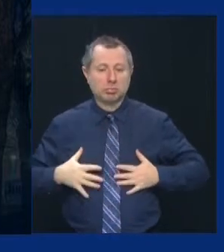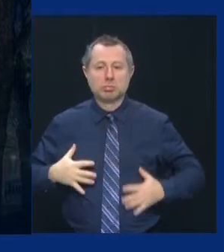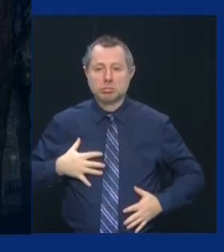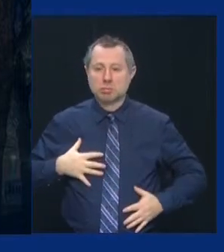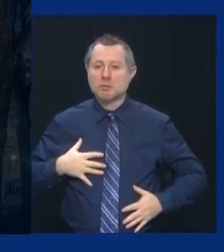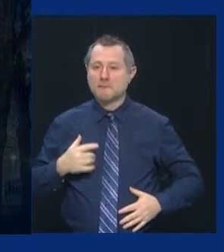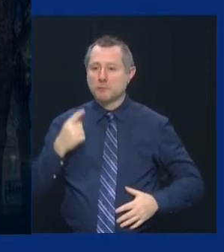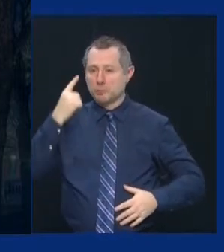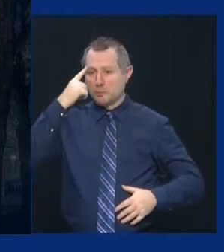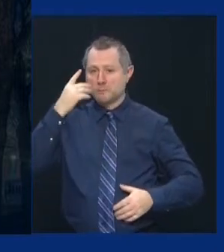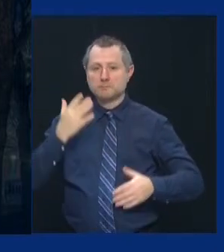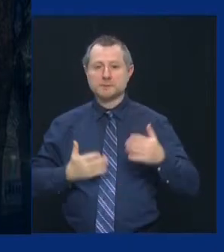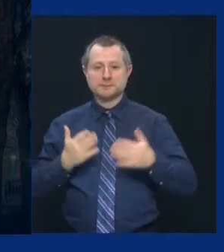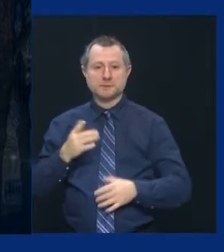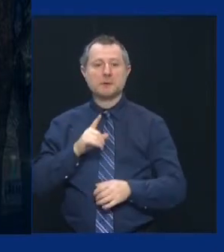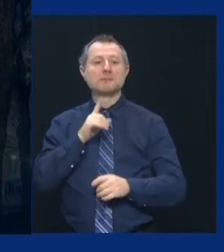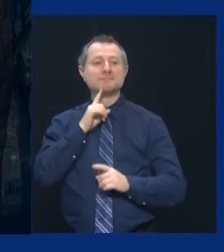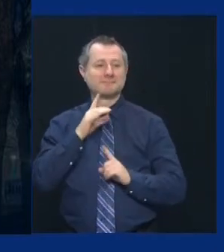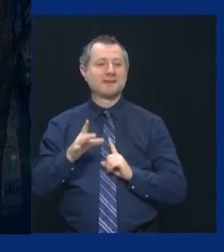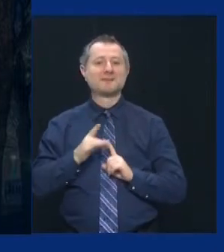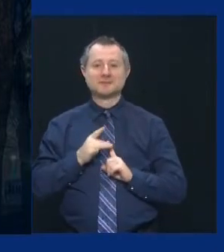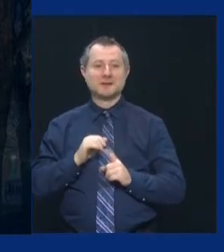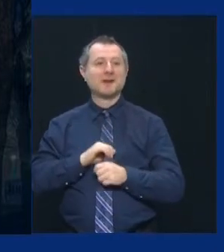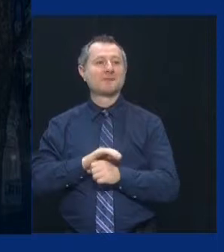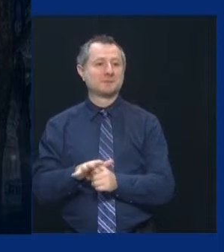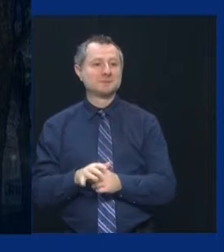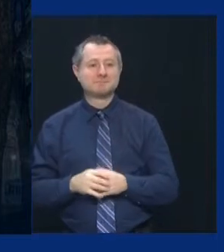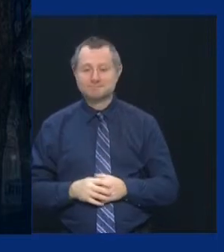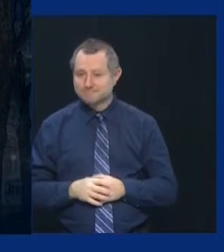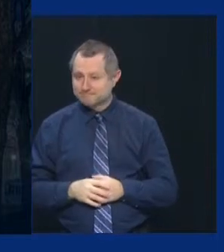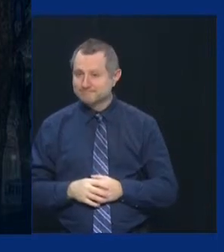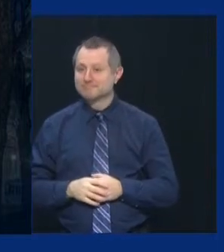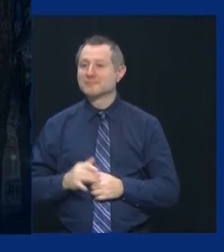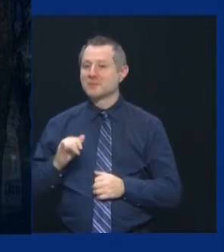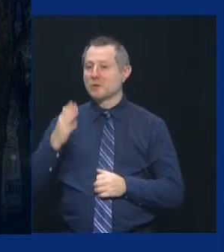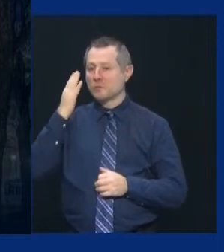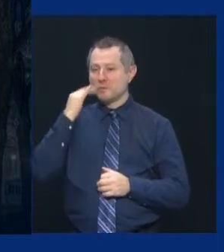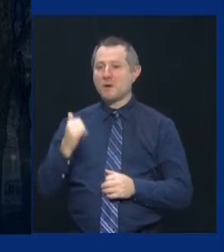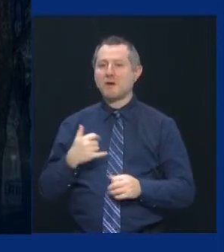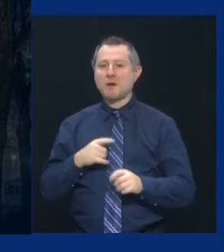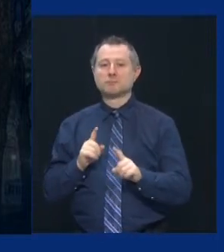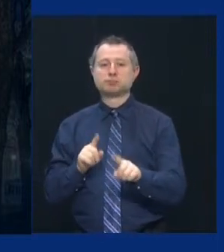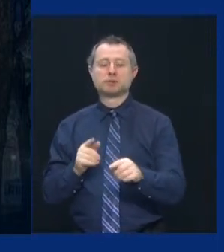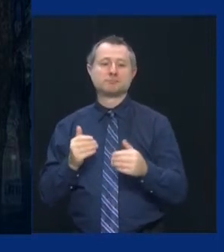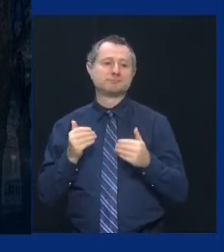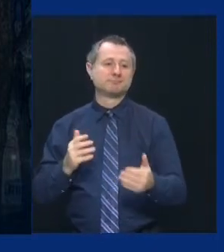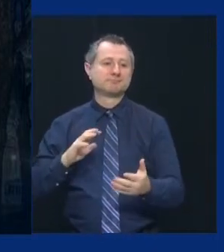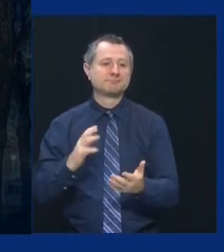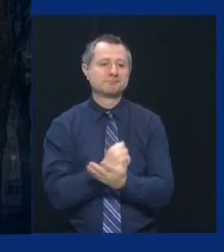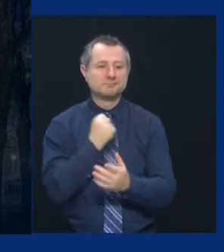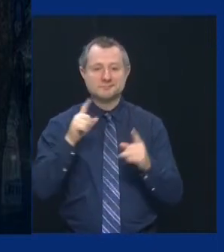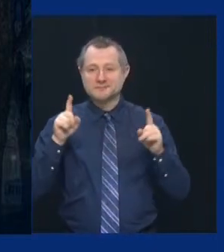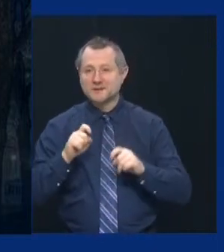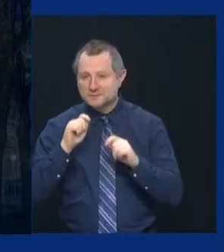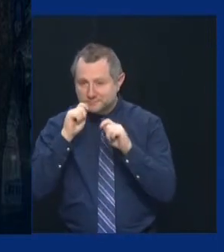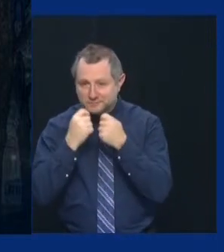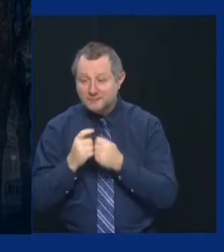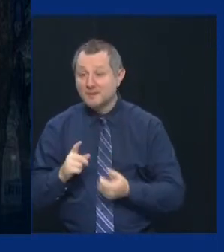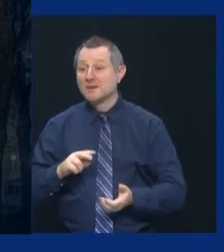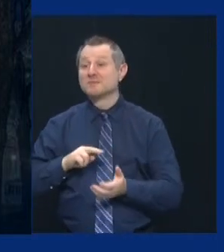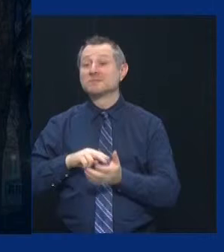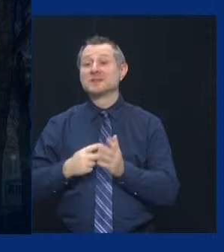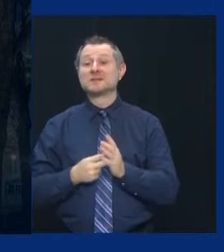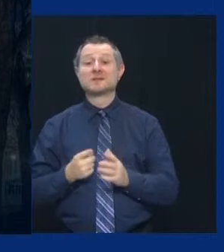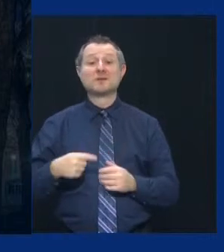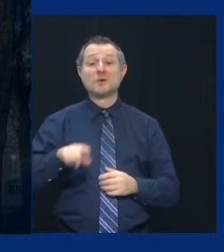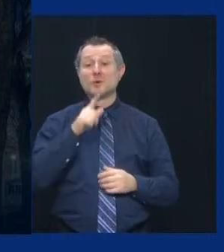might be positive, and therefore they went for a test. So the sample